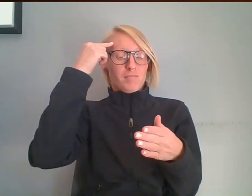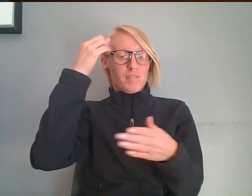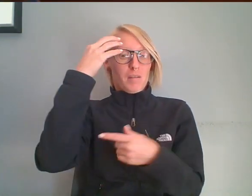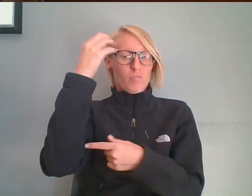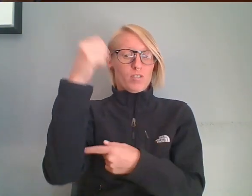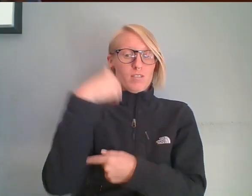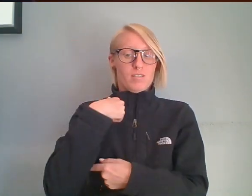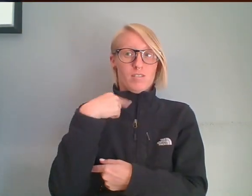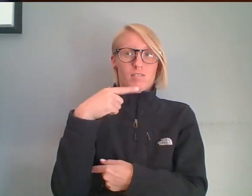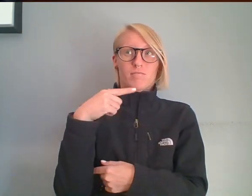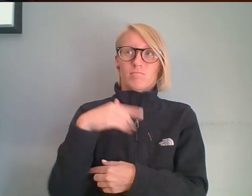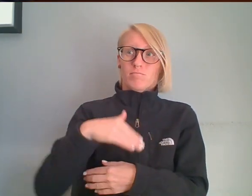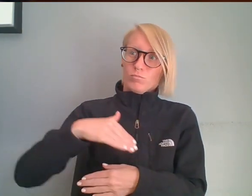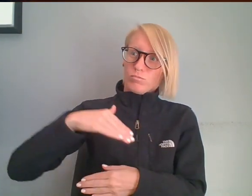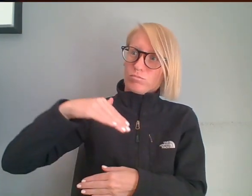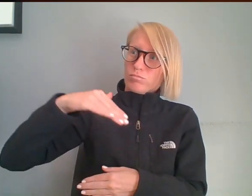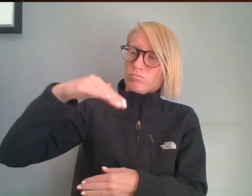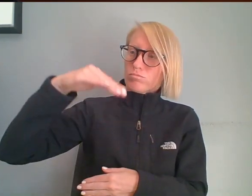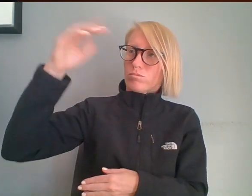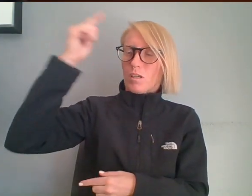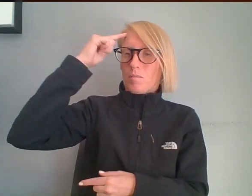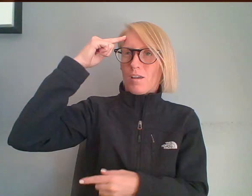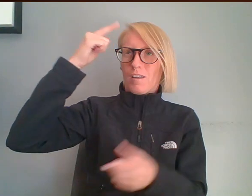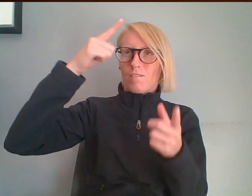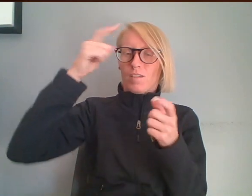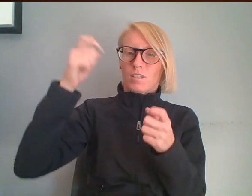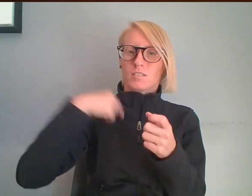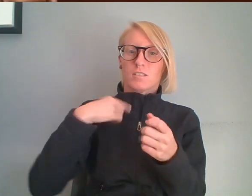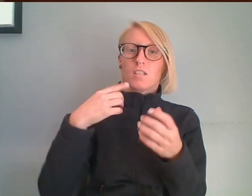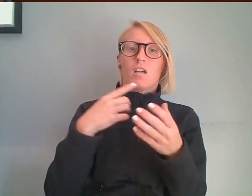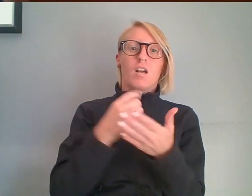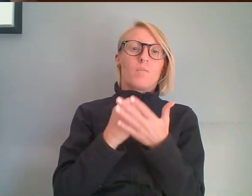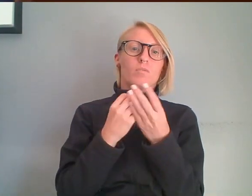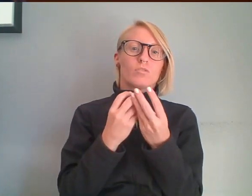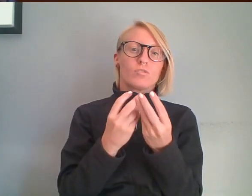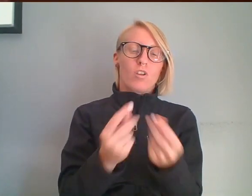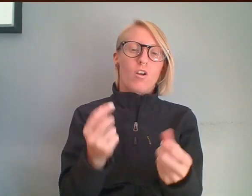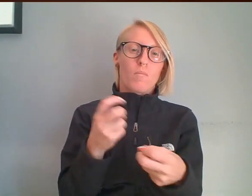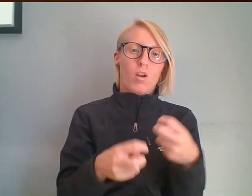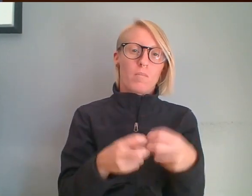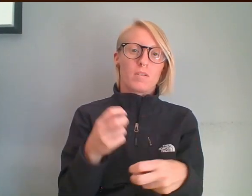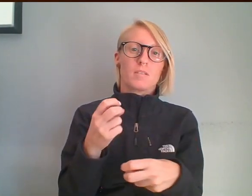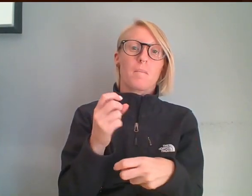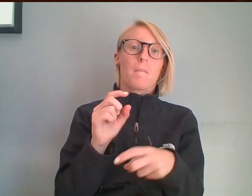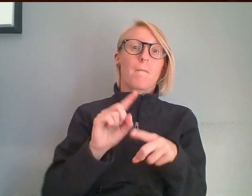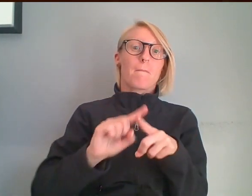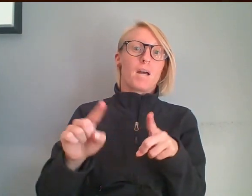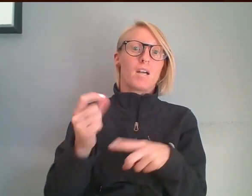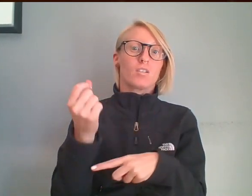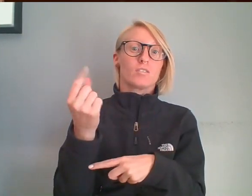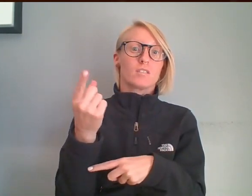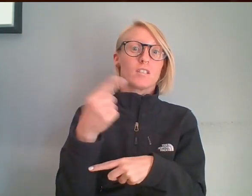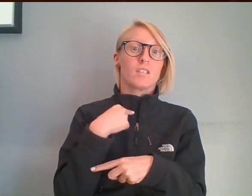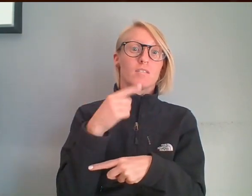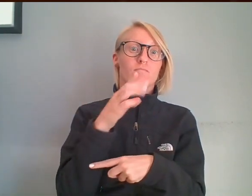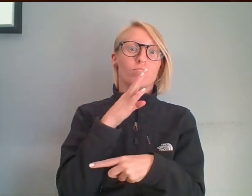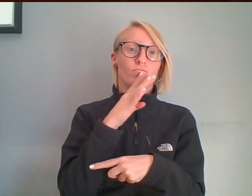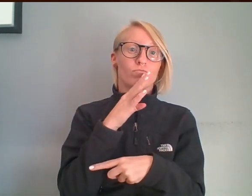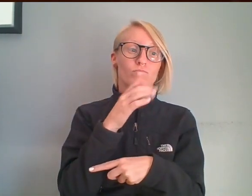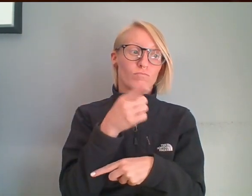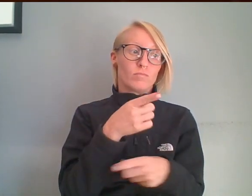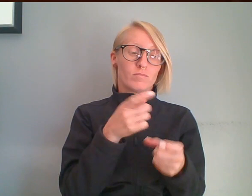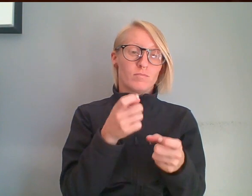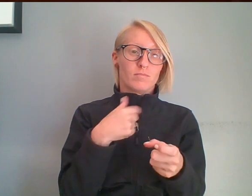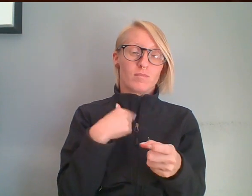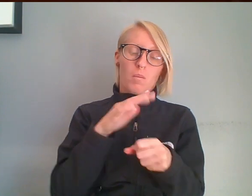over the course of your life with a brain that acts very fast to help you solve problems. But in essence, in spontaneous speaking situations, you put too